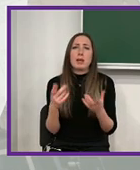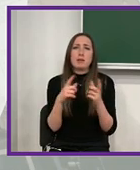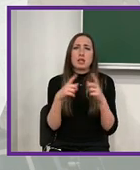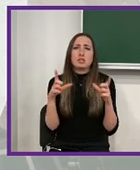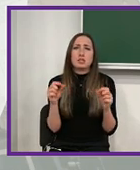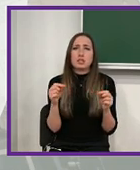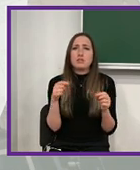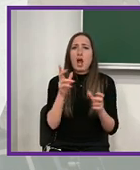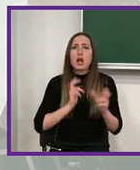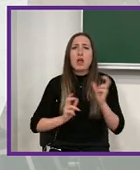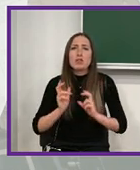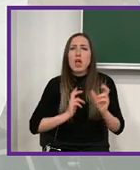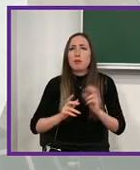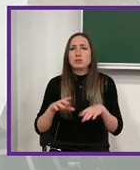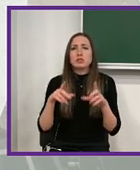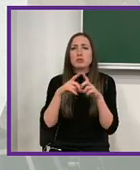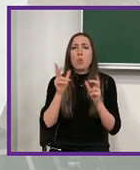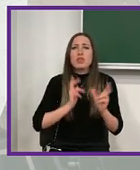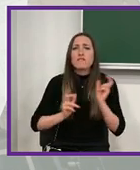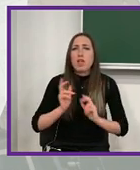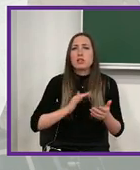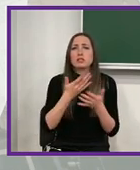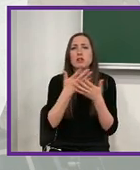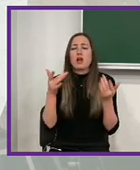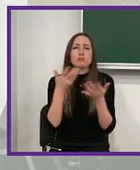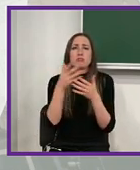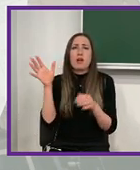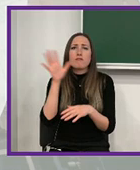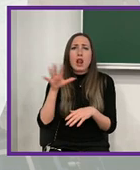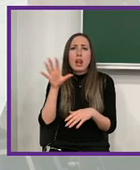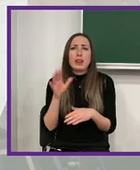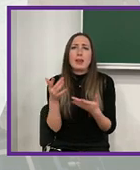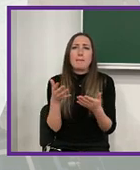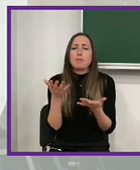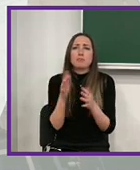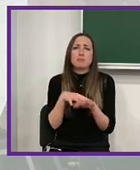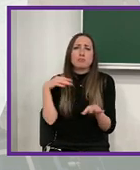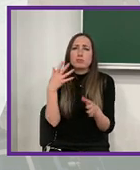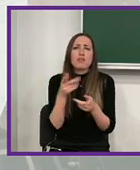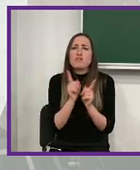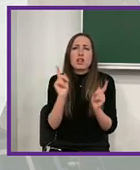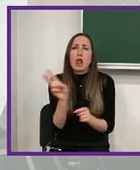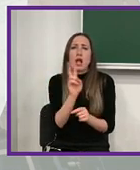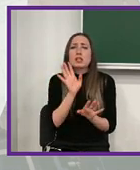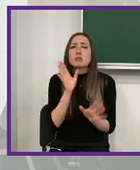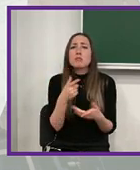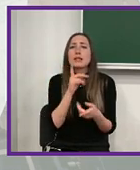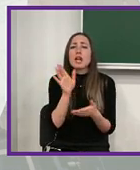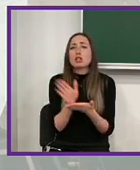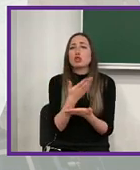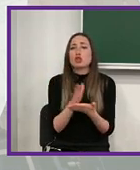local communities, obviously, as well. But what differs, there is a difference between this very big pool